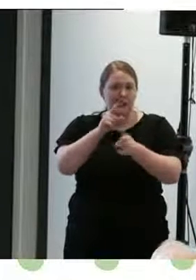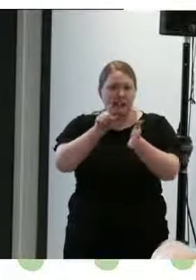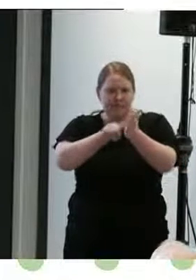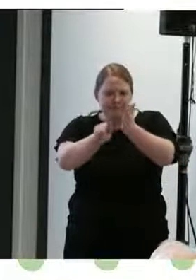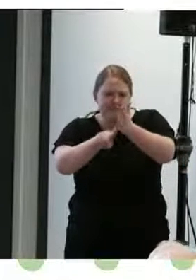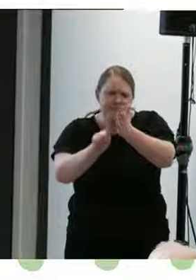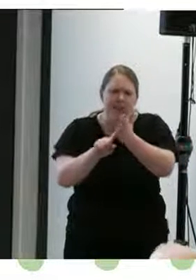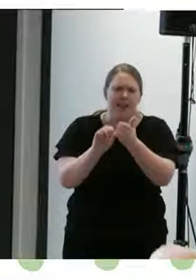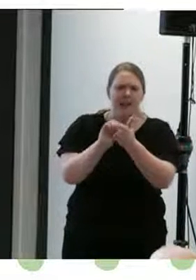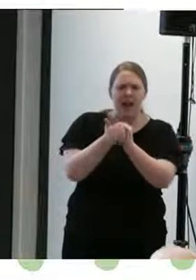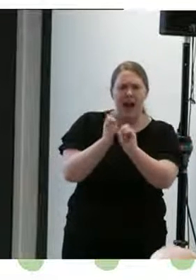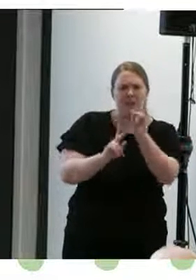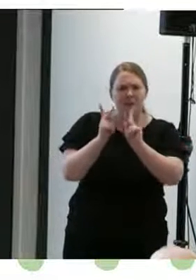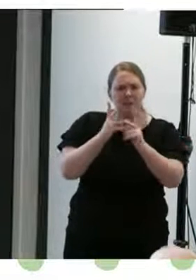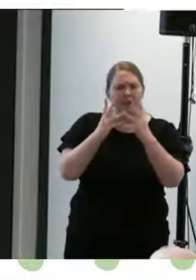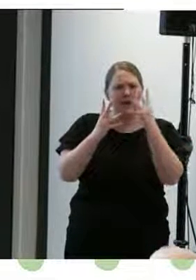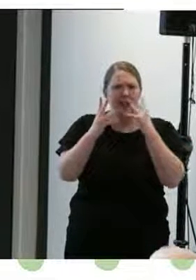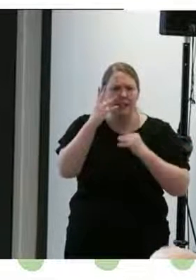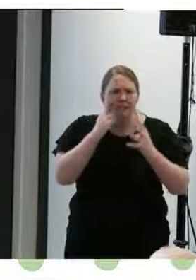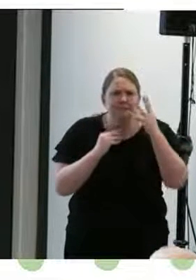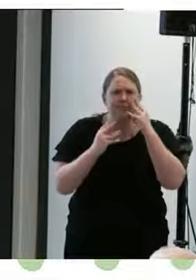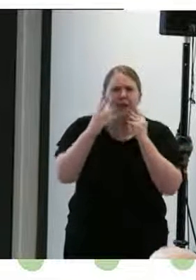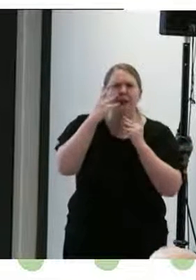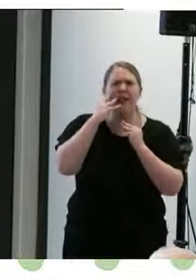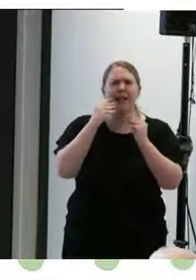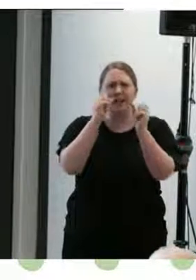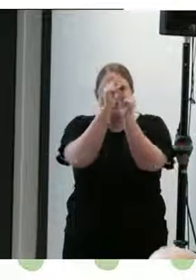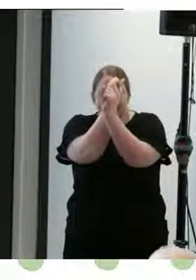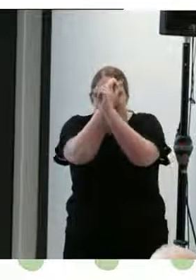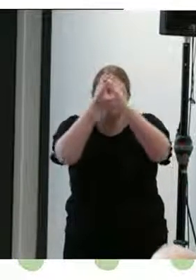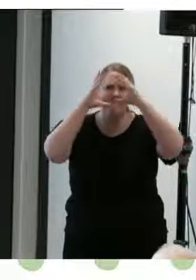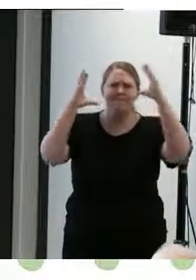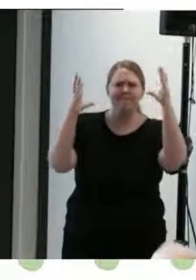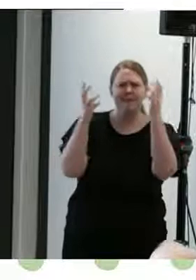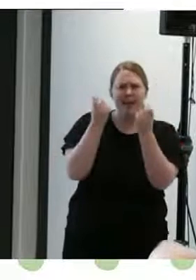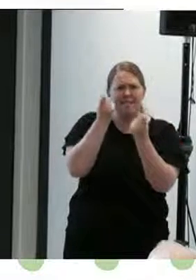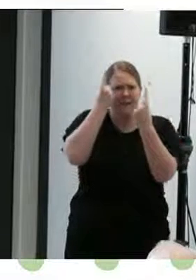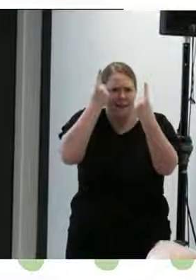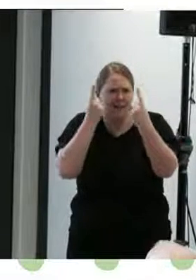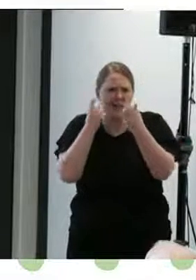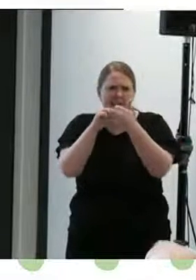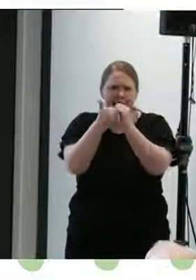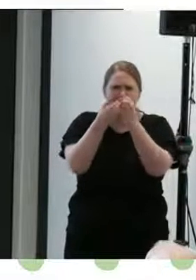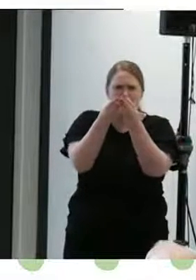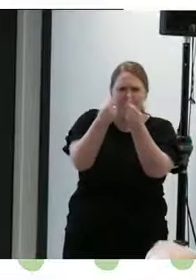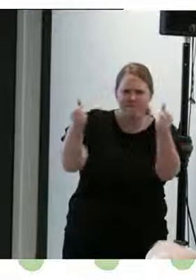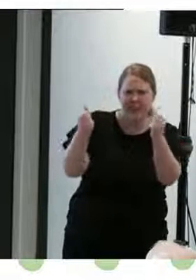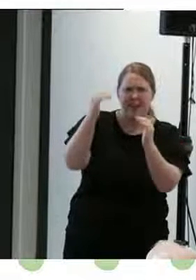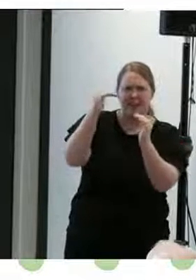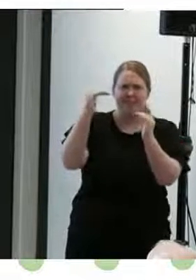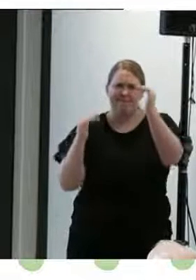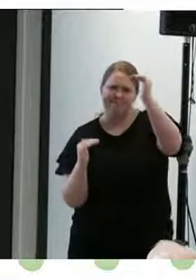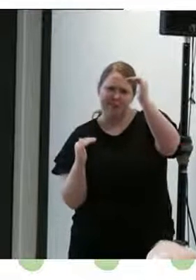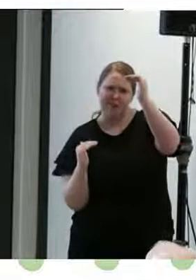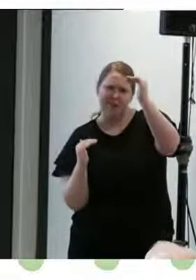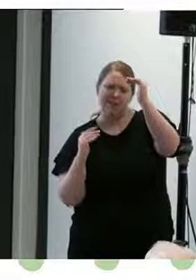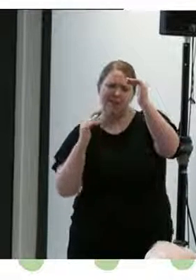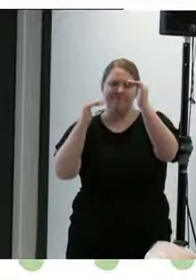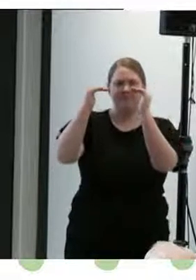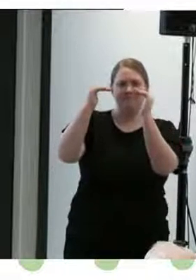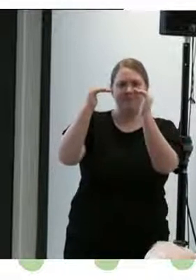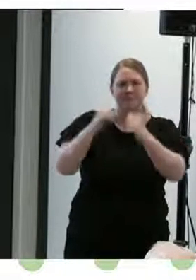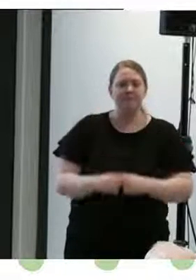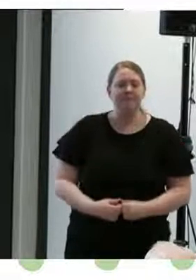explores how people experience, make sense of, and envision solutions to economic and social inequality. And the way I